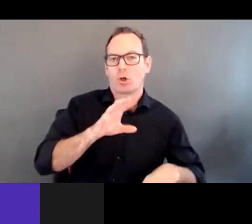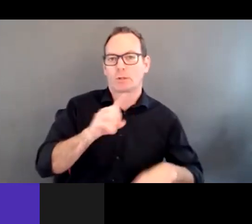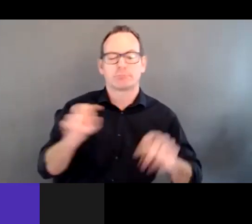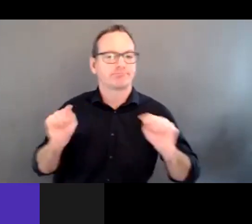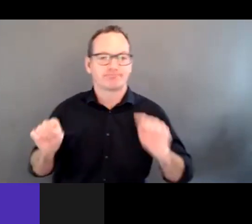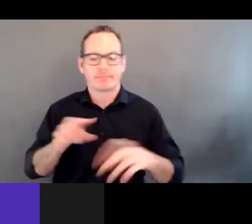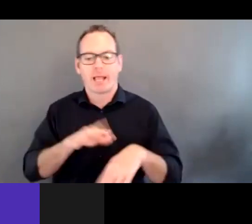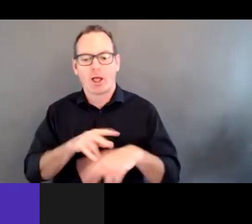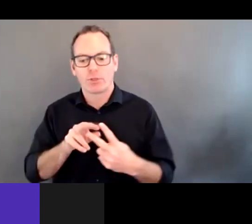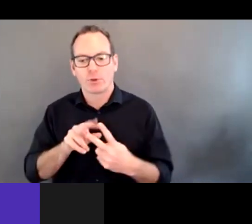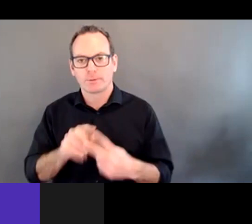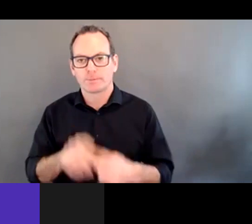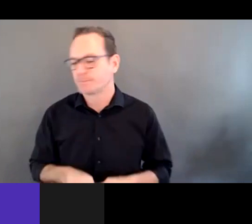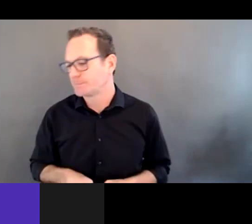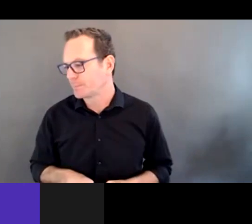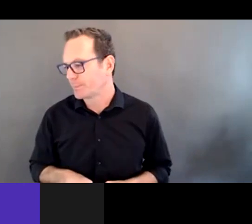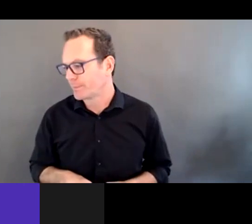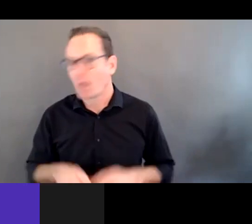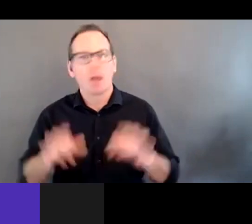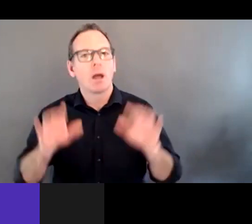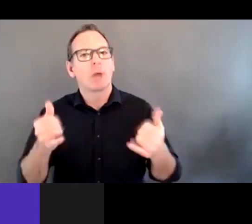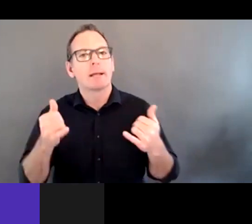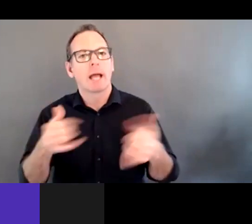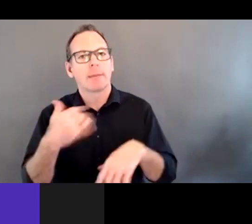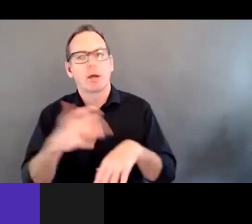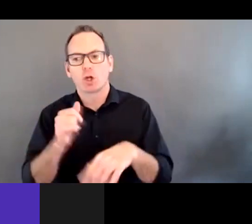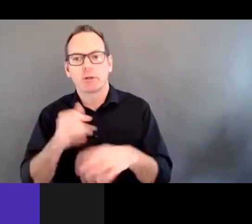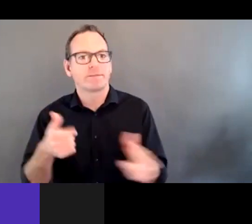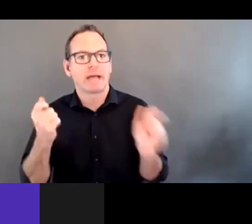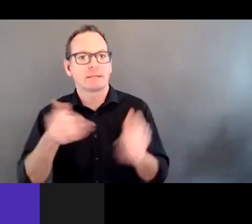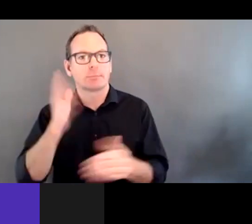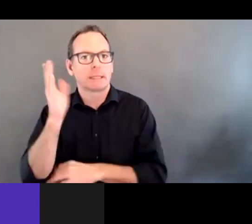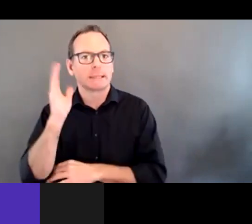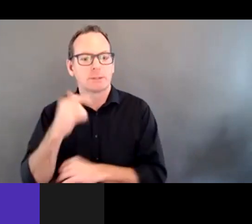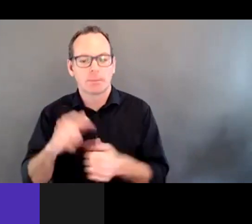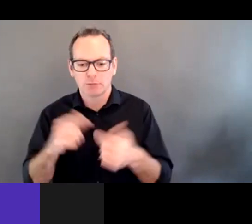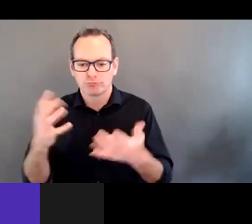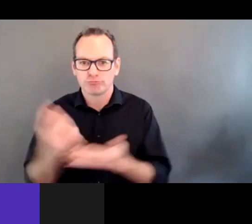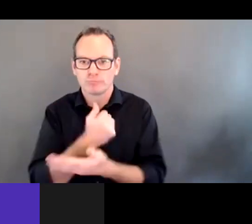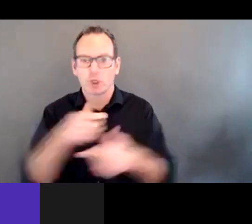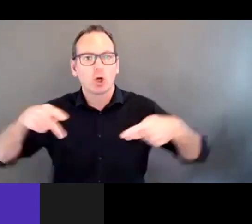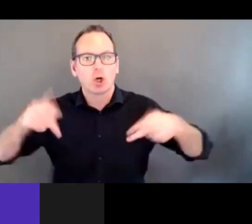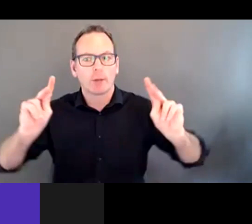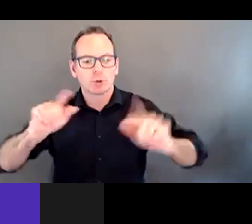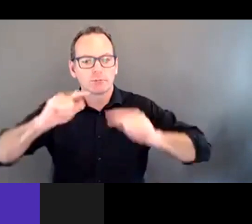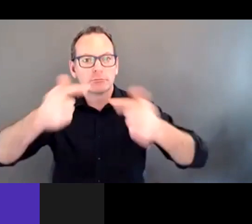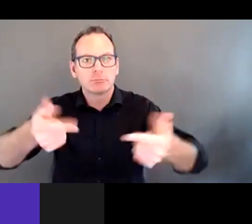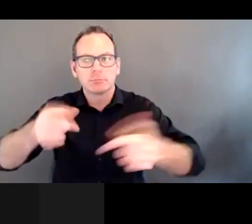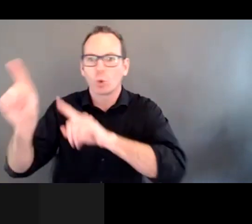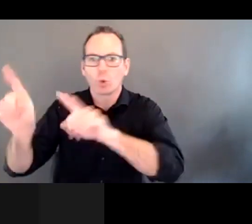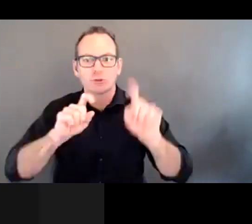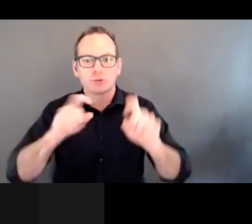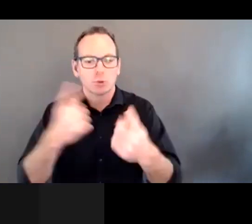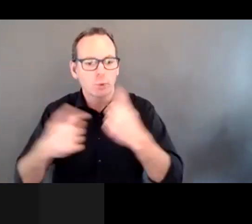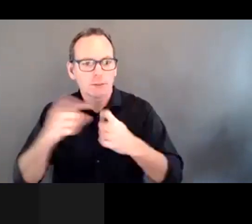Now, I do realize we're a little early on the time, but I wanted to give some time for questions. So perhaps what I'll do is I'll